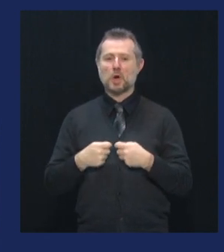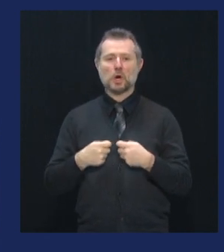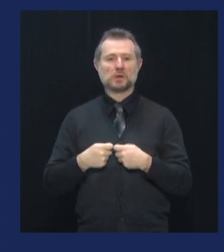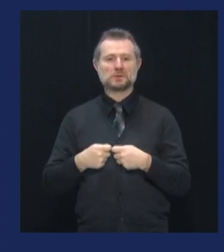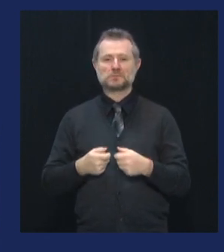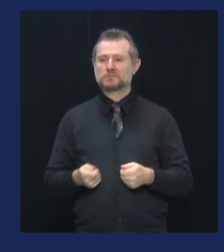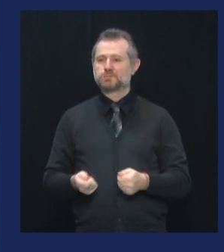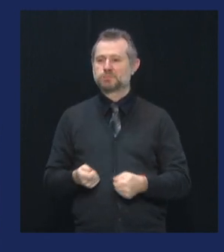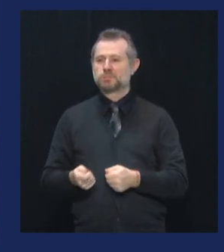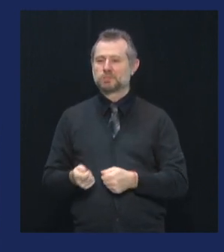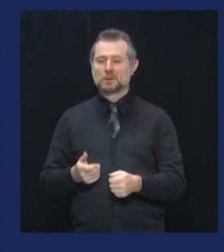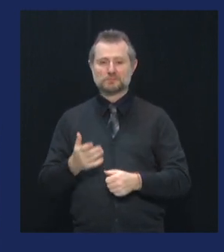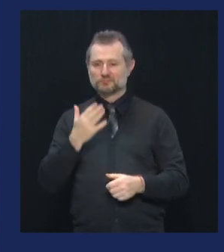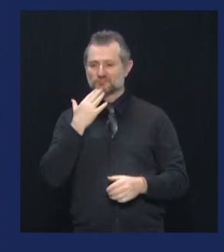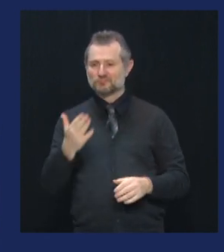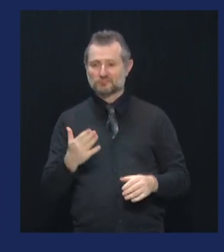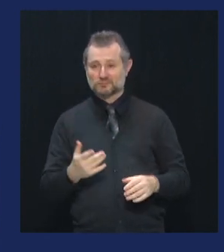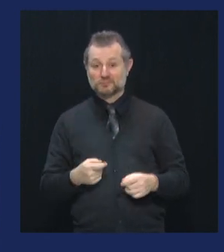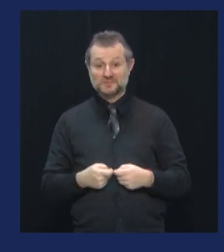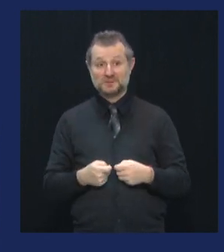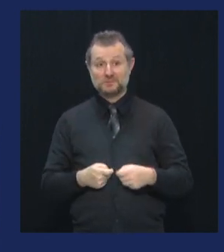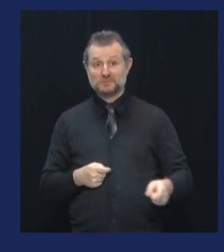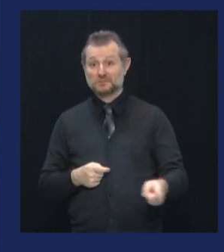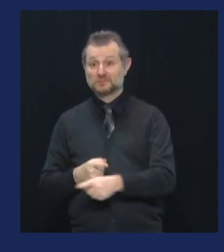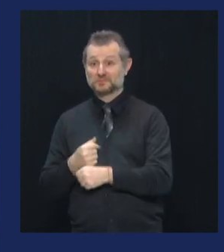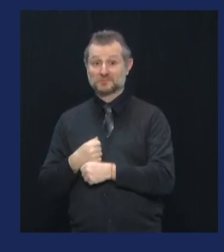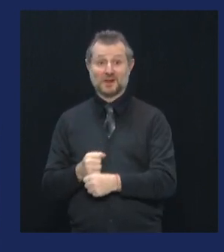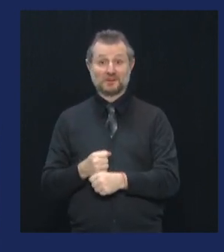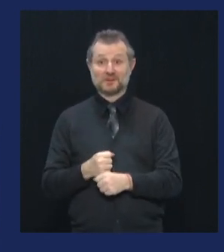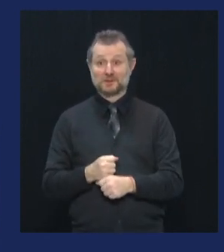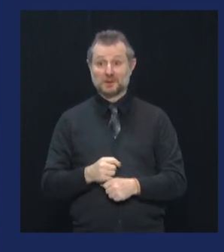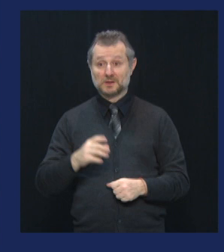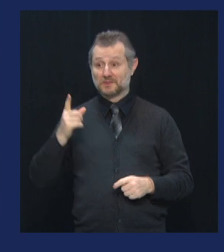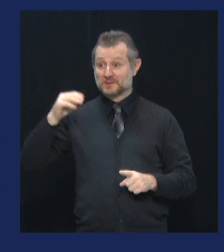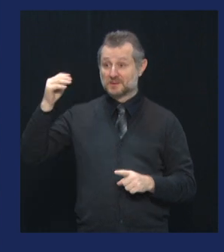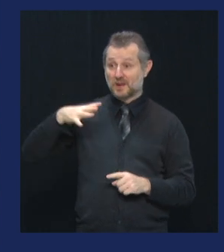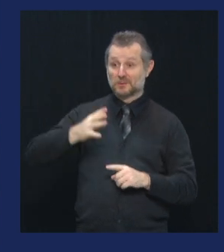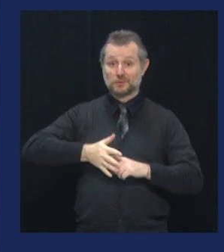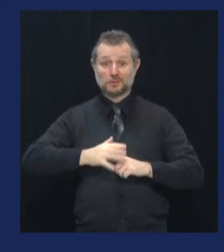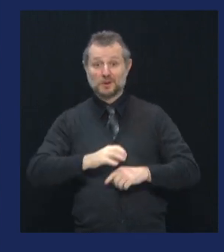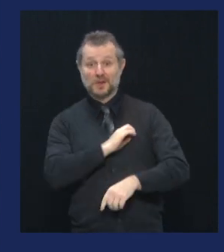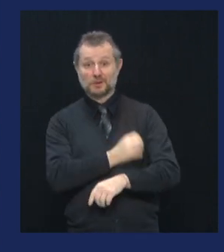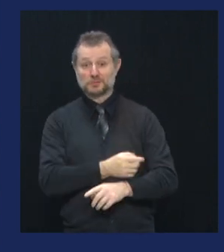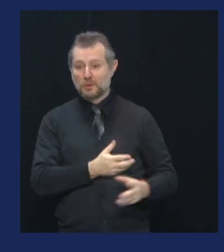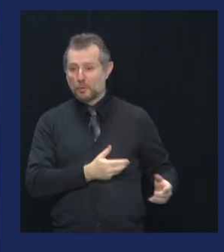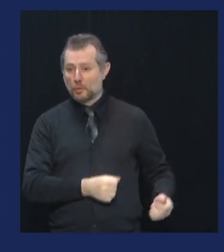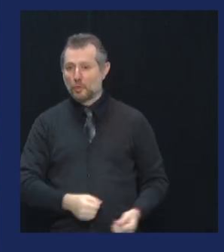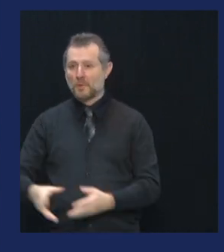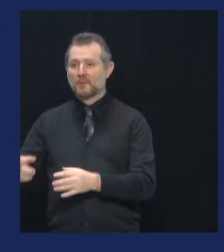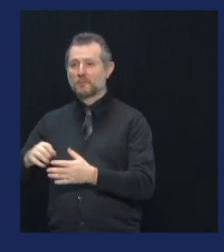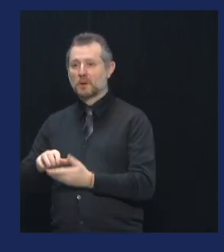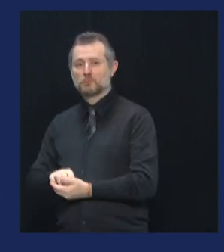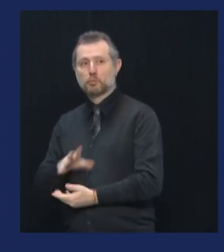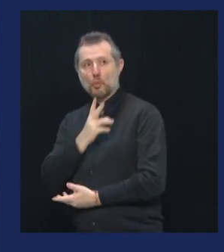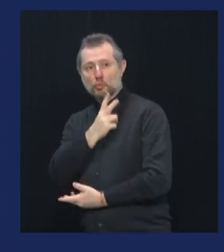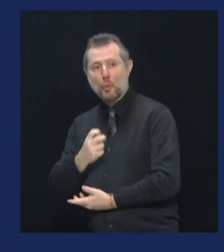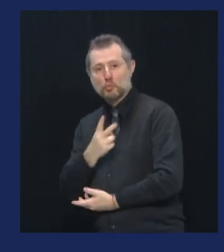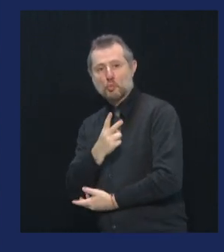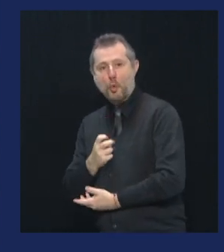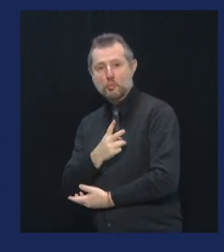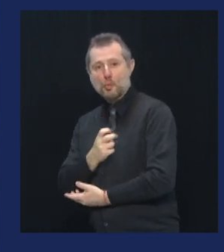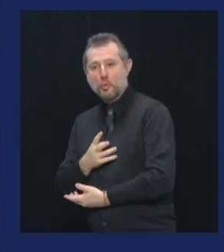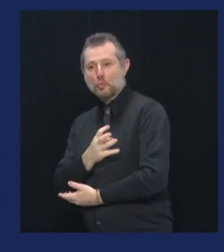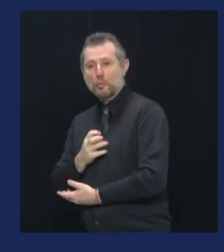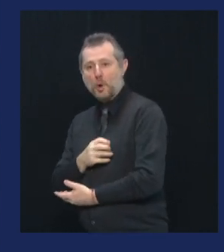us to store renewable energy to be used when we need it instead of losing it. The technology is being